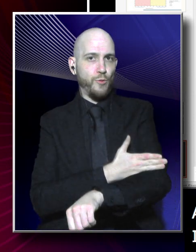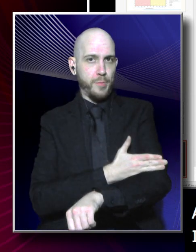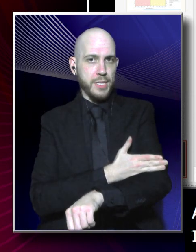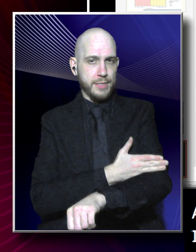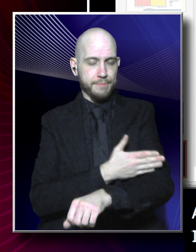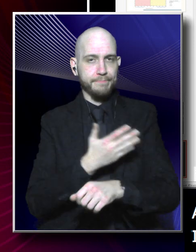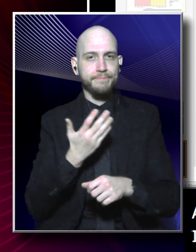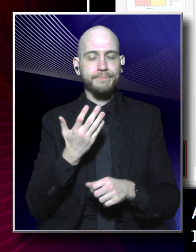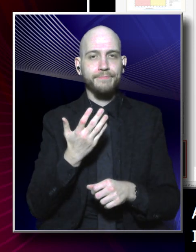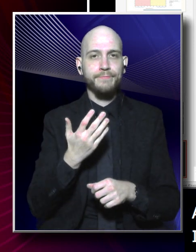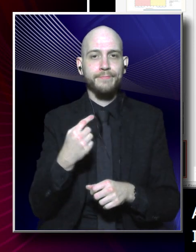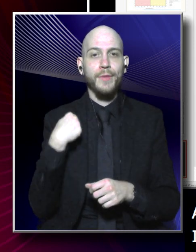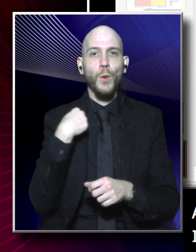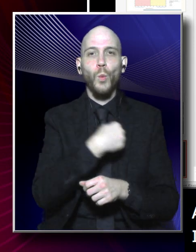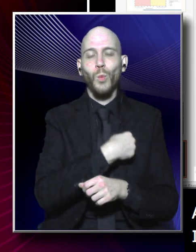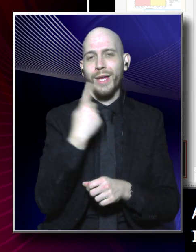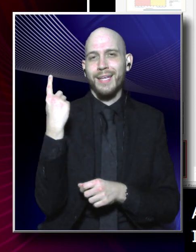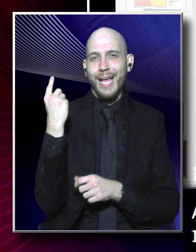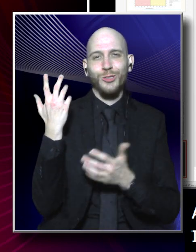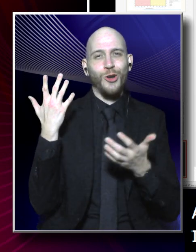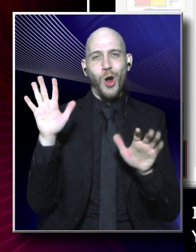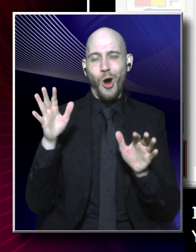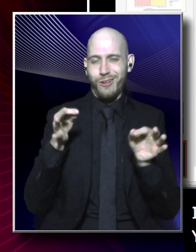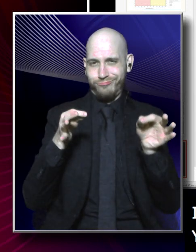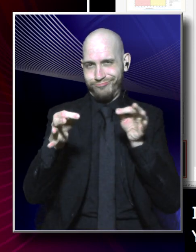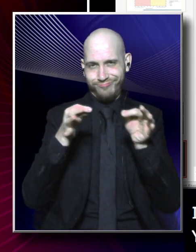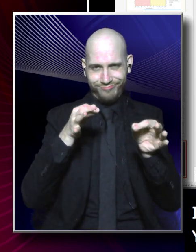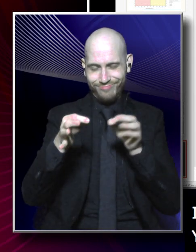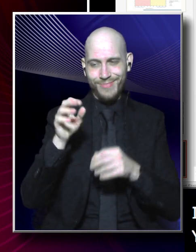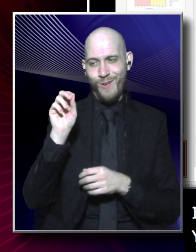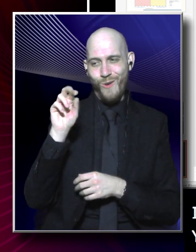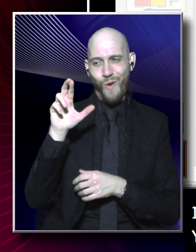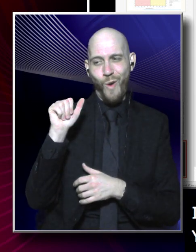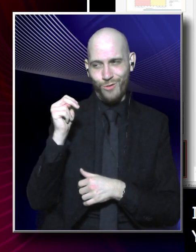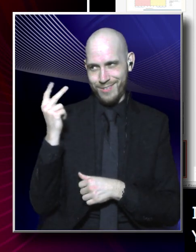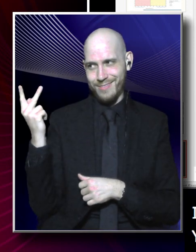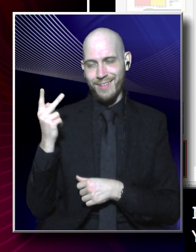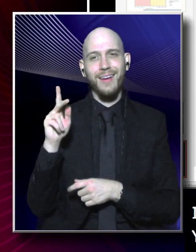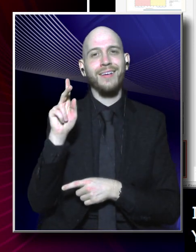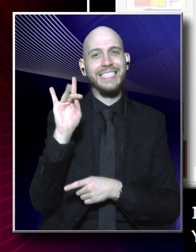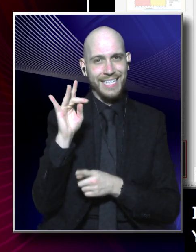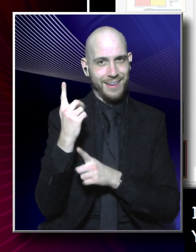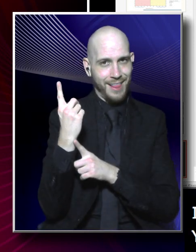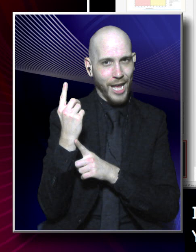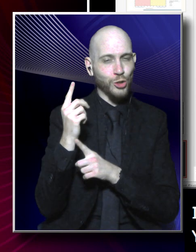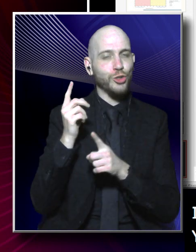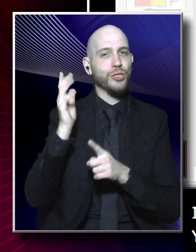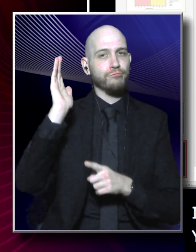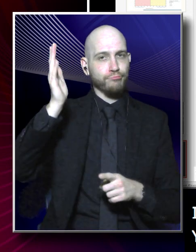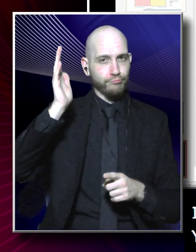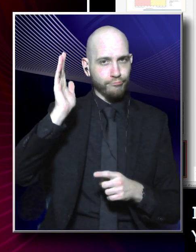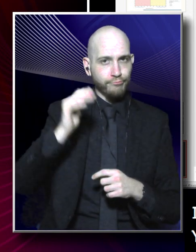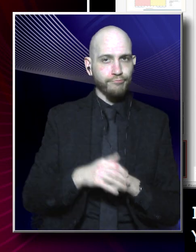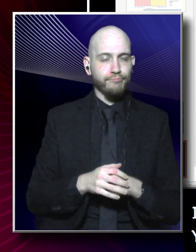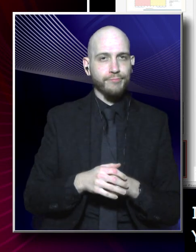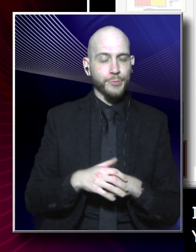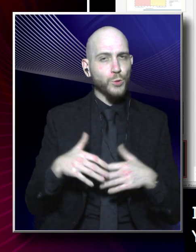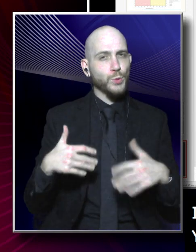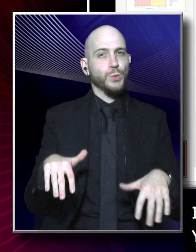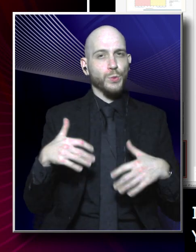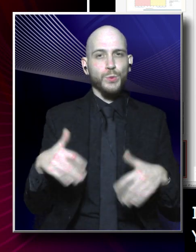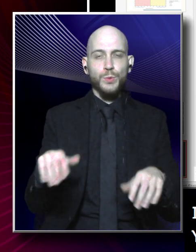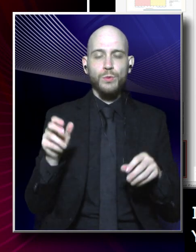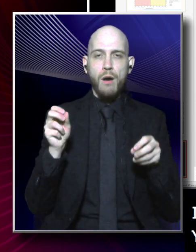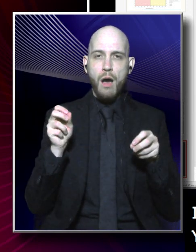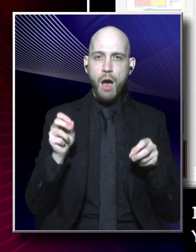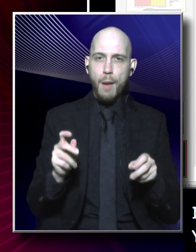talked about this last year when Orrin and I did a presentation for the board. It is truly an opportunity, and it has allowed